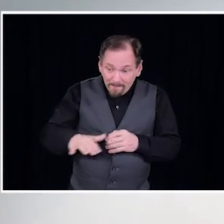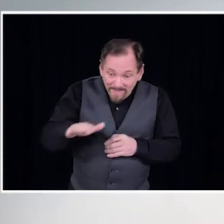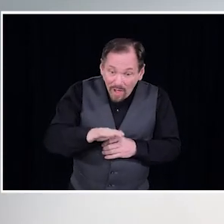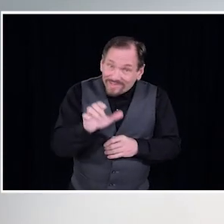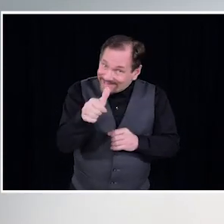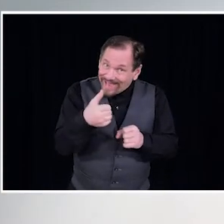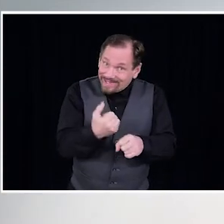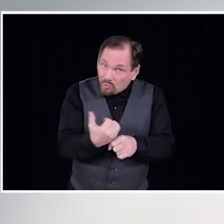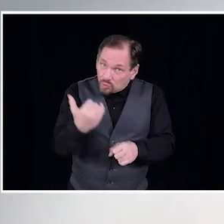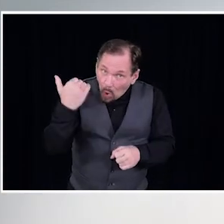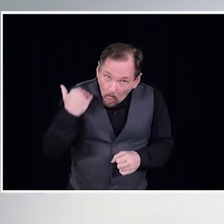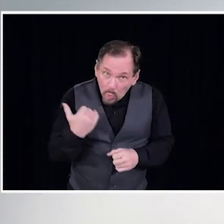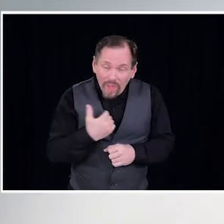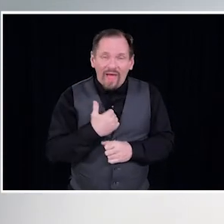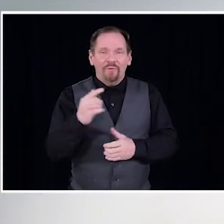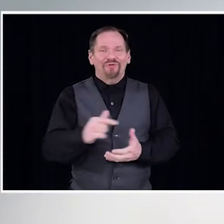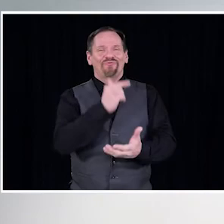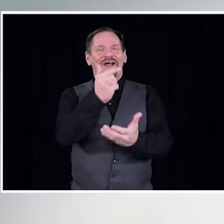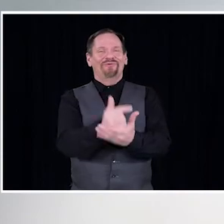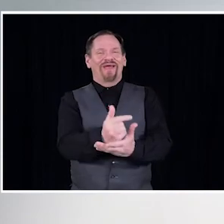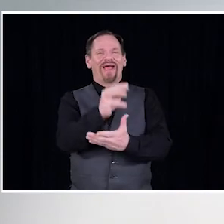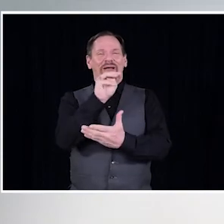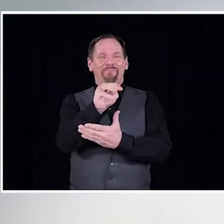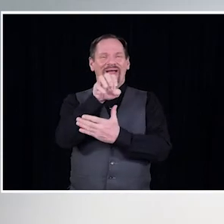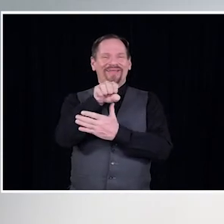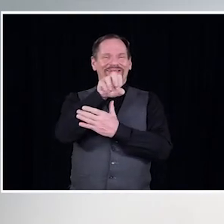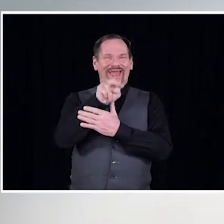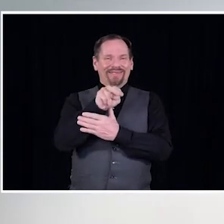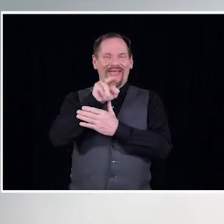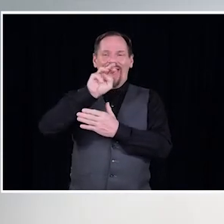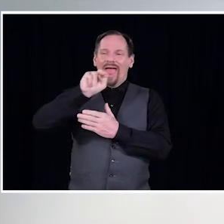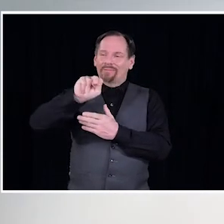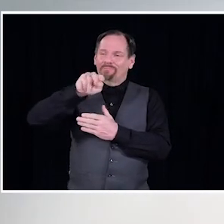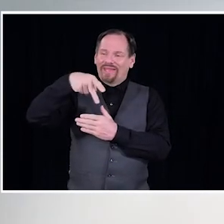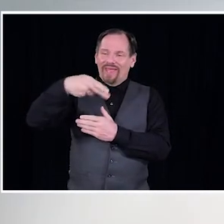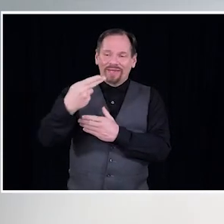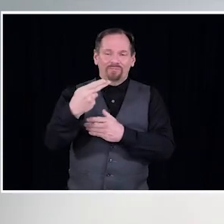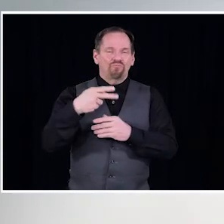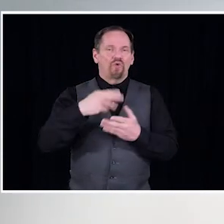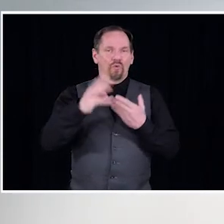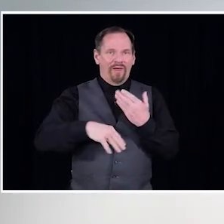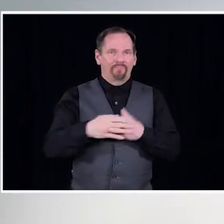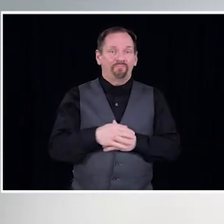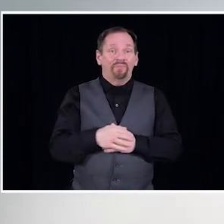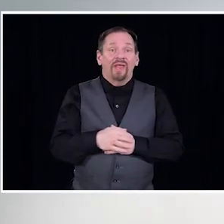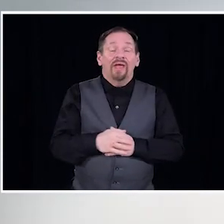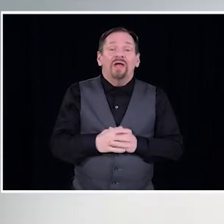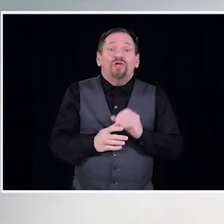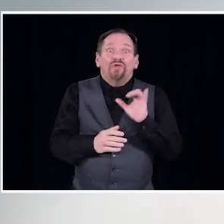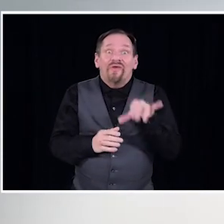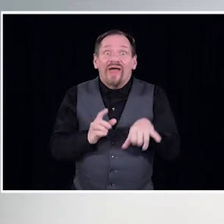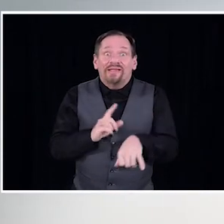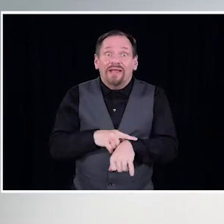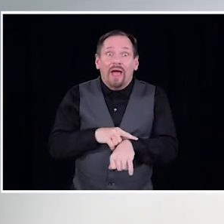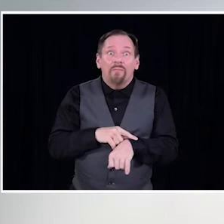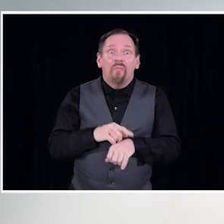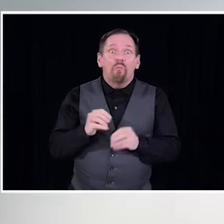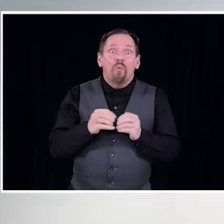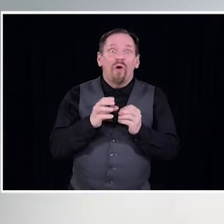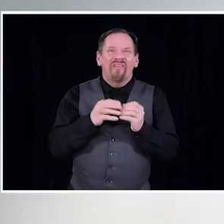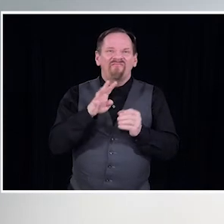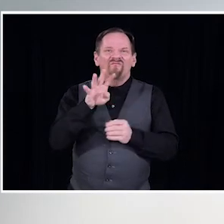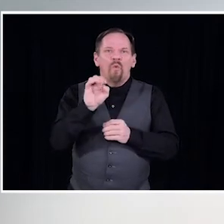your shoes, graduating from the MSN MPH program. At that time, in 2009, more than 40